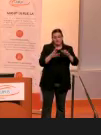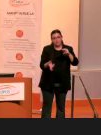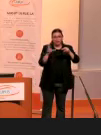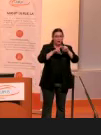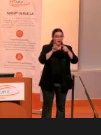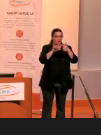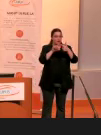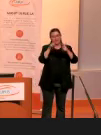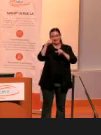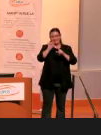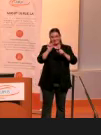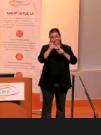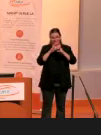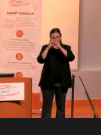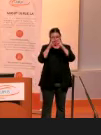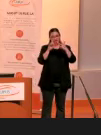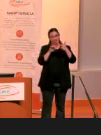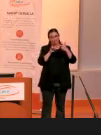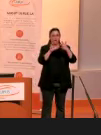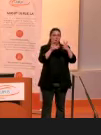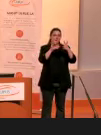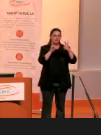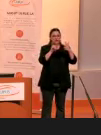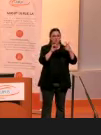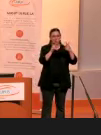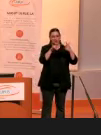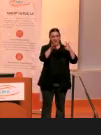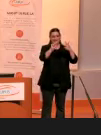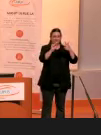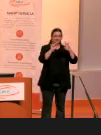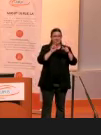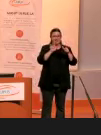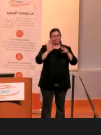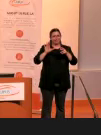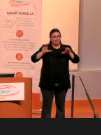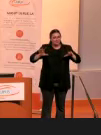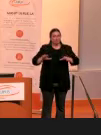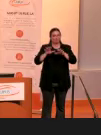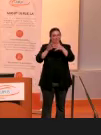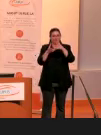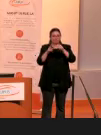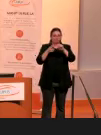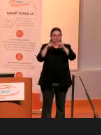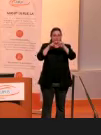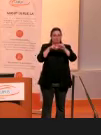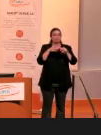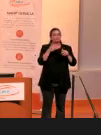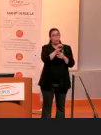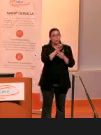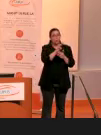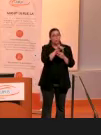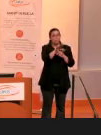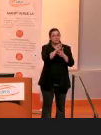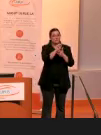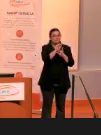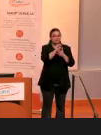more cytokine activity. And there's currently a lot of omics initiatives in lupus